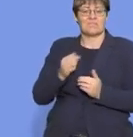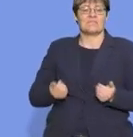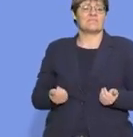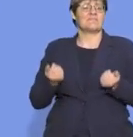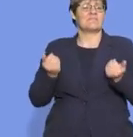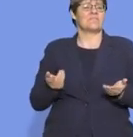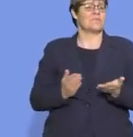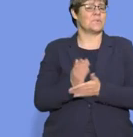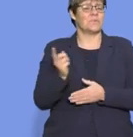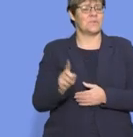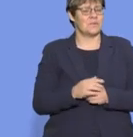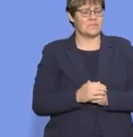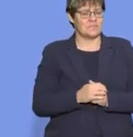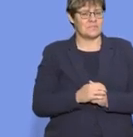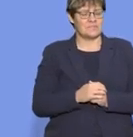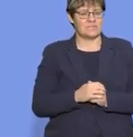produced by